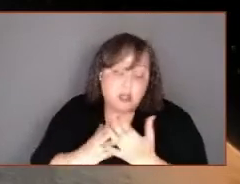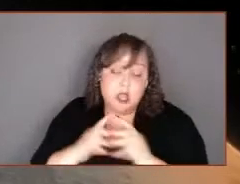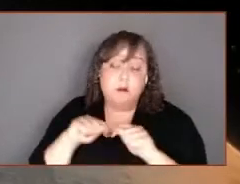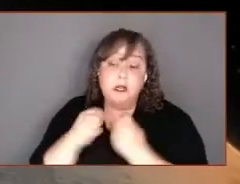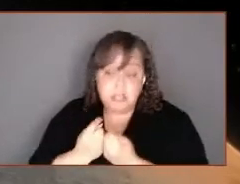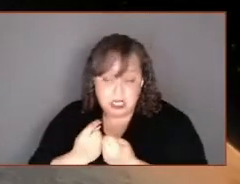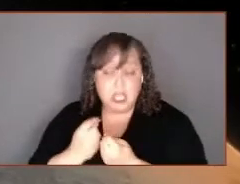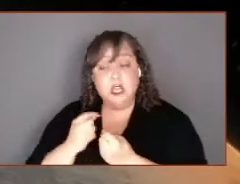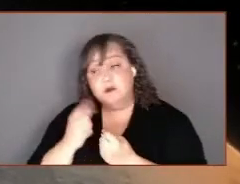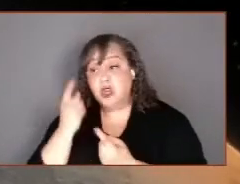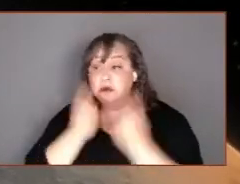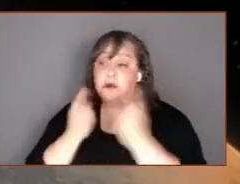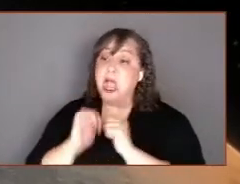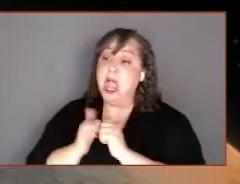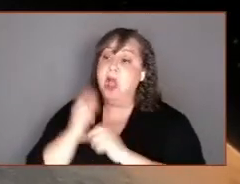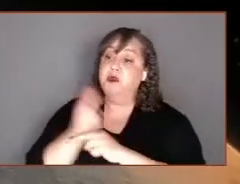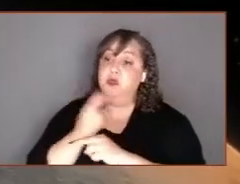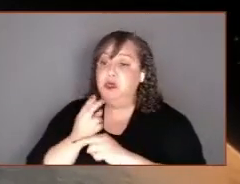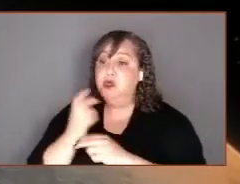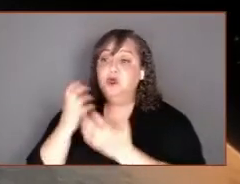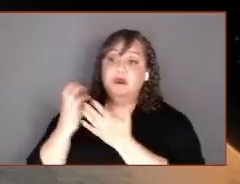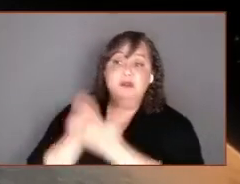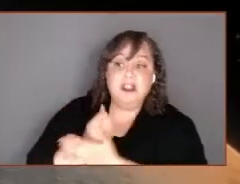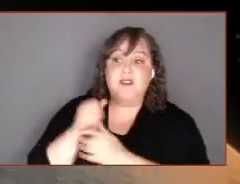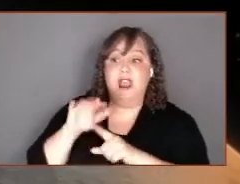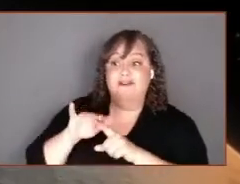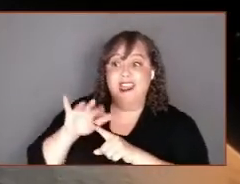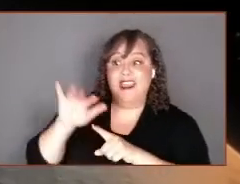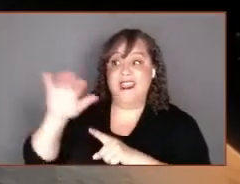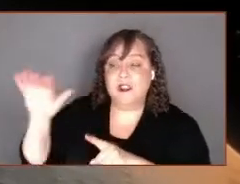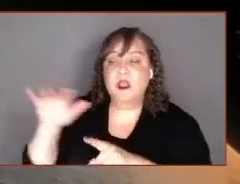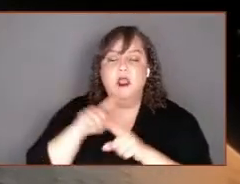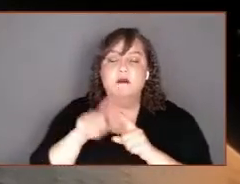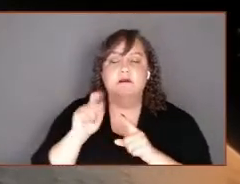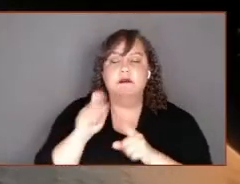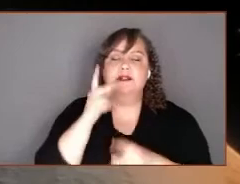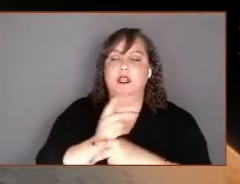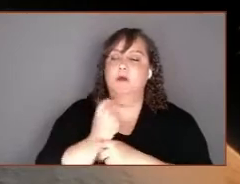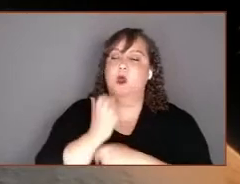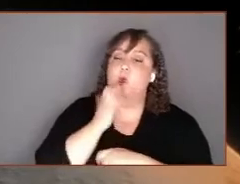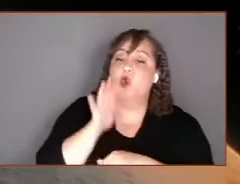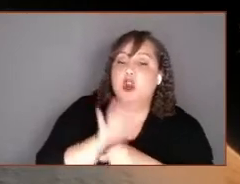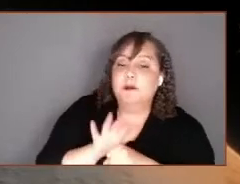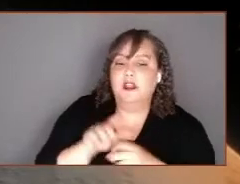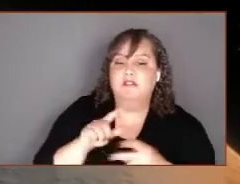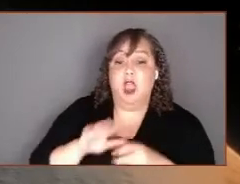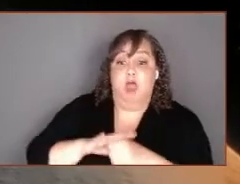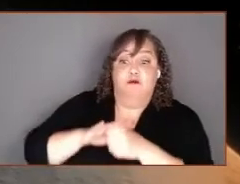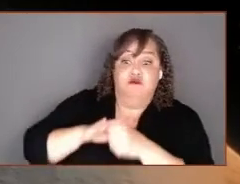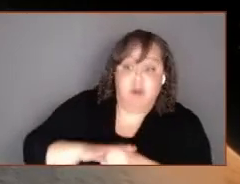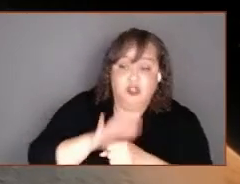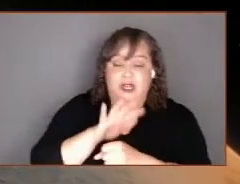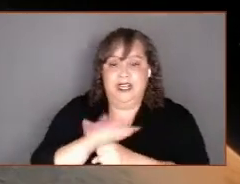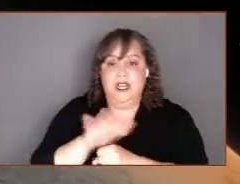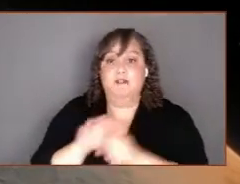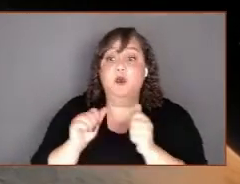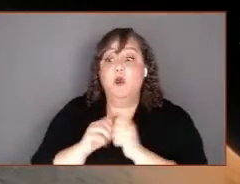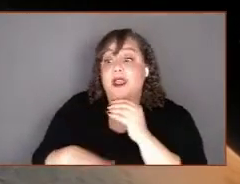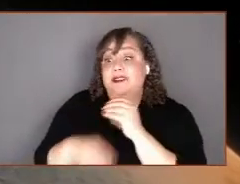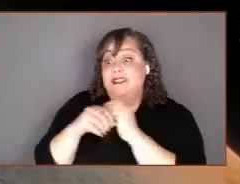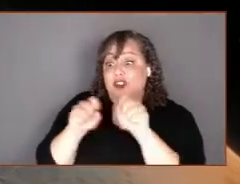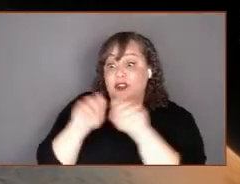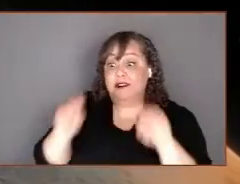that, but often it's a balance of keeping it warm enough, keeping it pressurized enough with additional systems in order to make sure